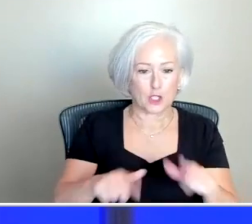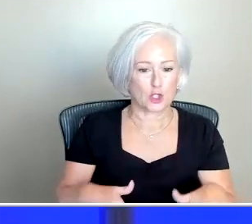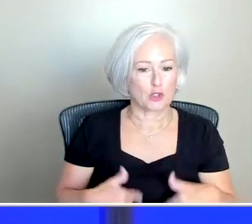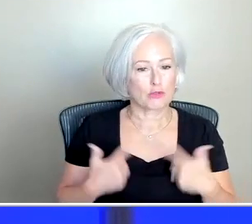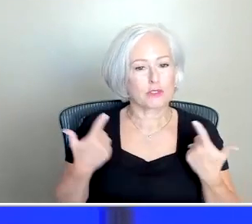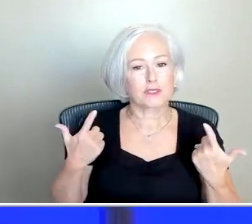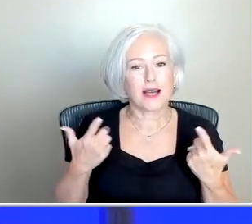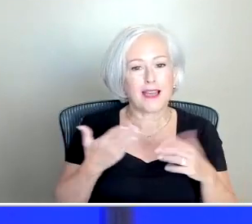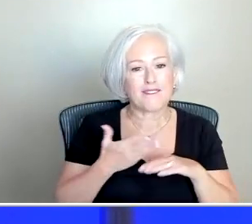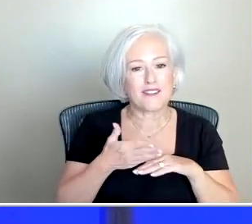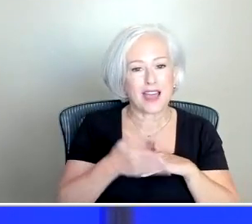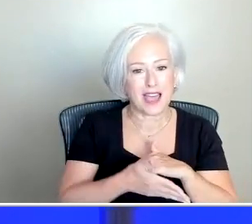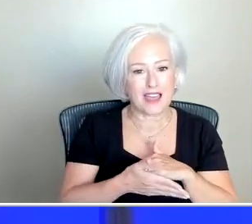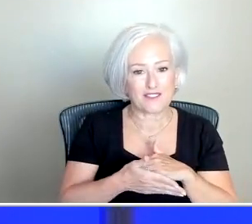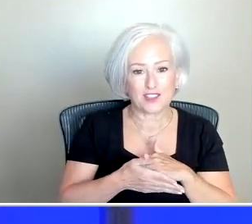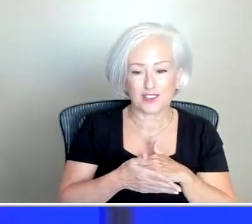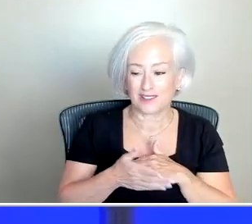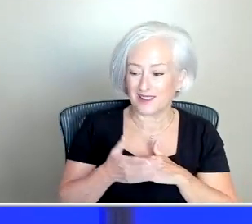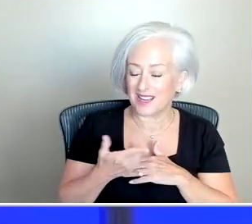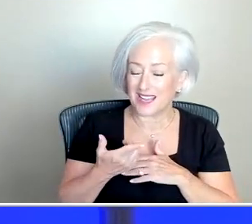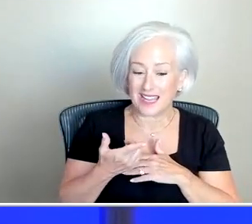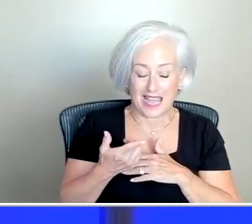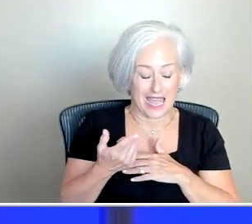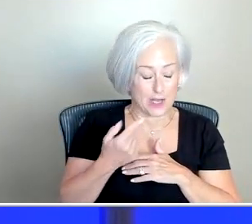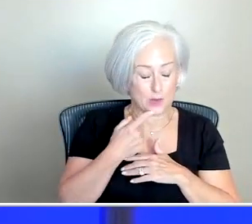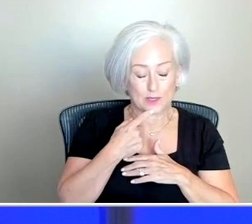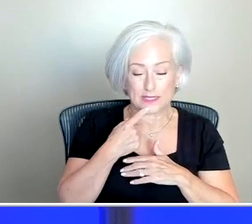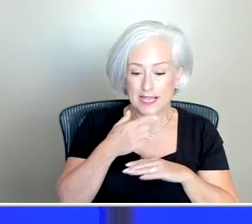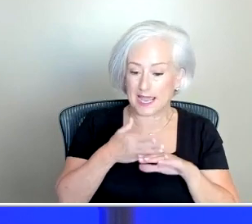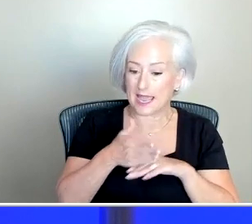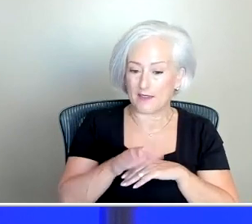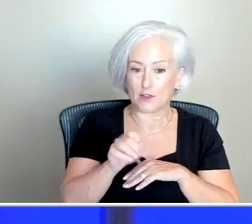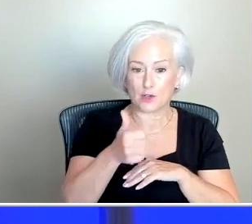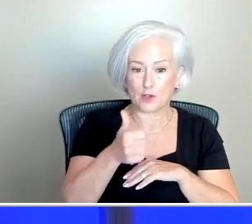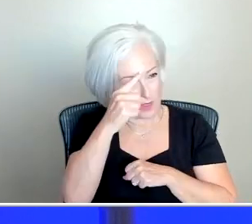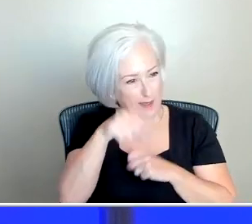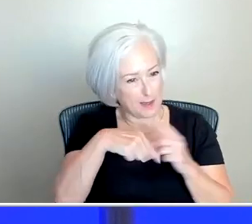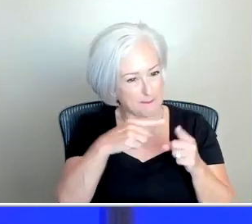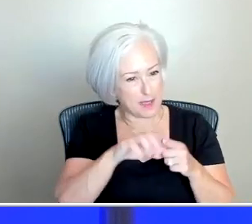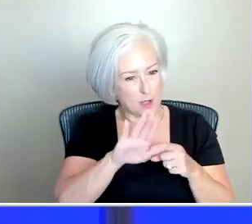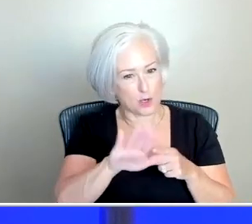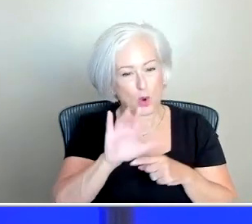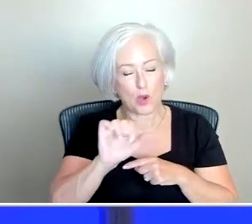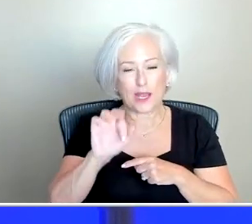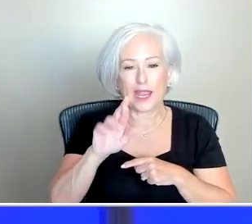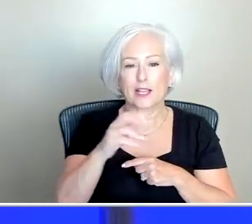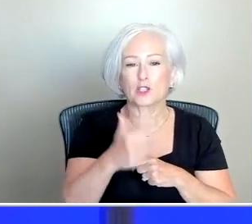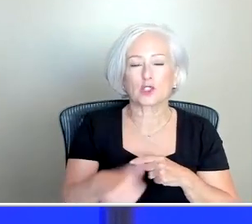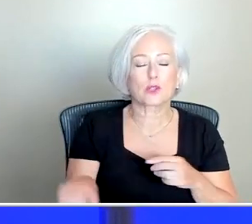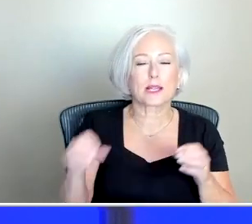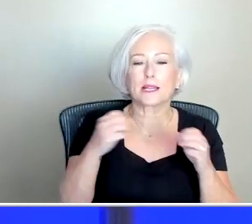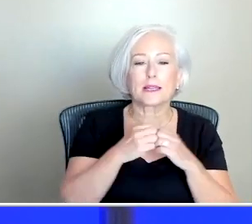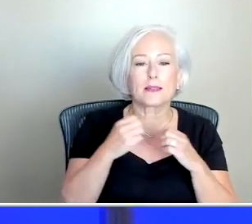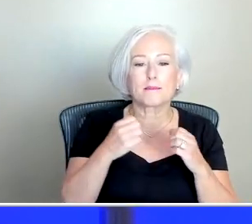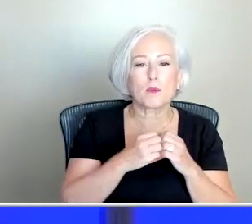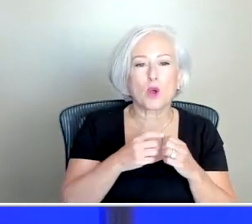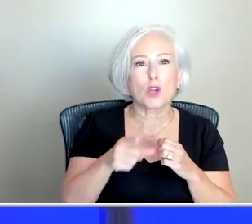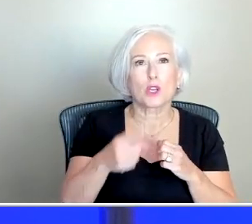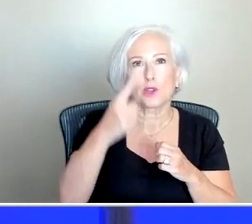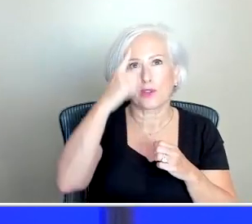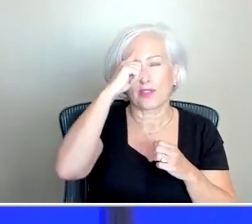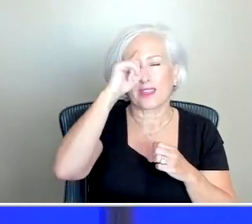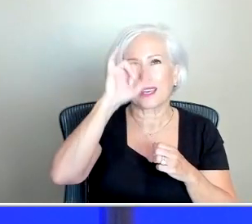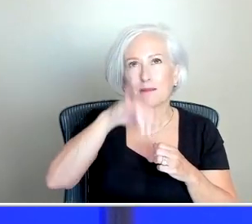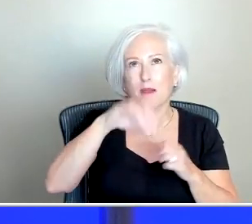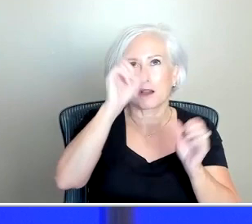Gary will attest to this, I always ask my patients, do you think about your cancer anymore? Do you think about the entire experience? And to